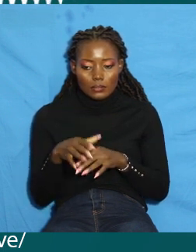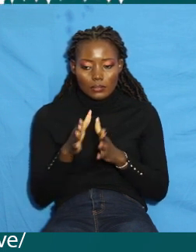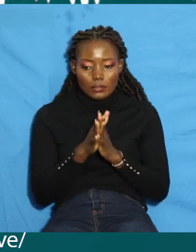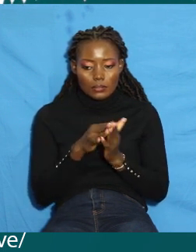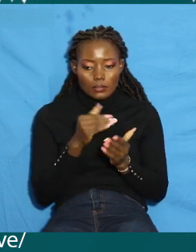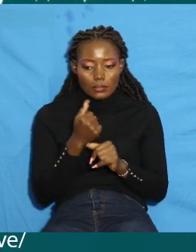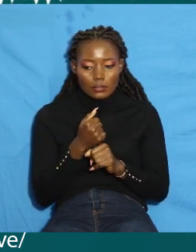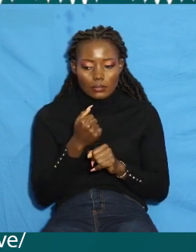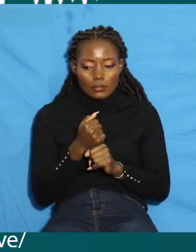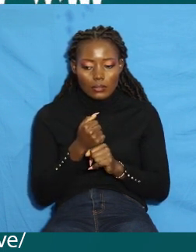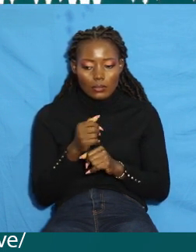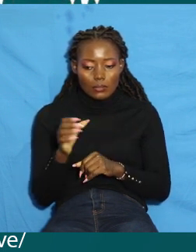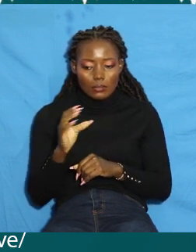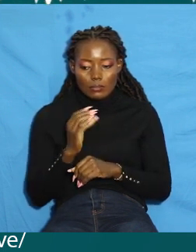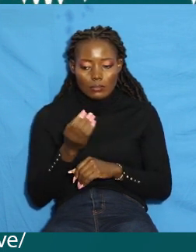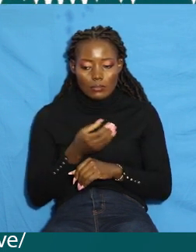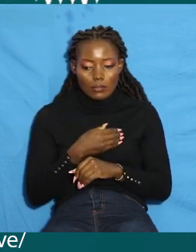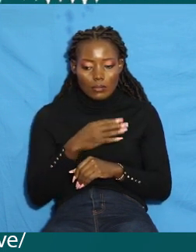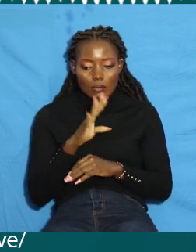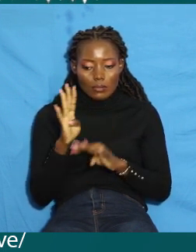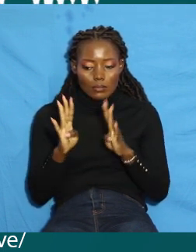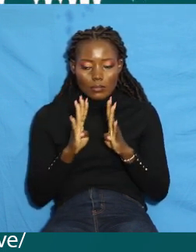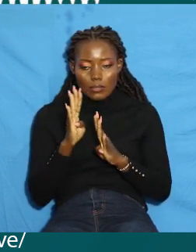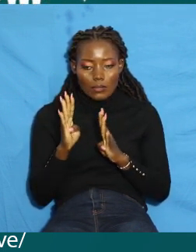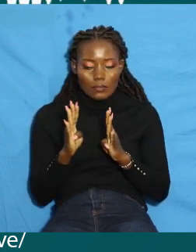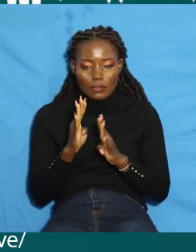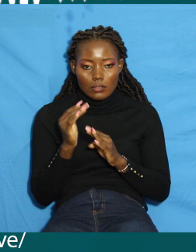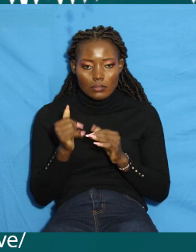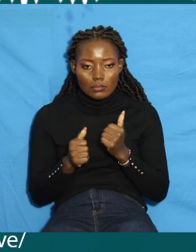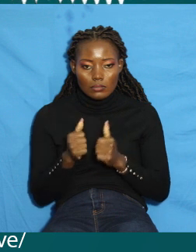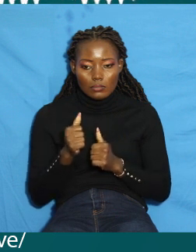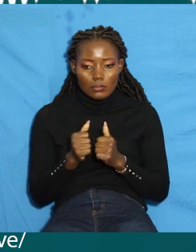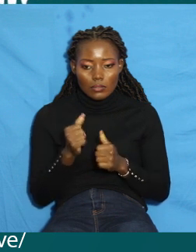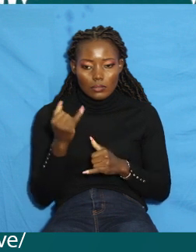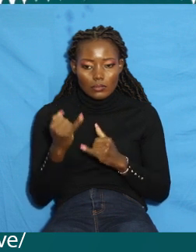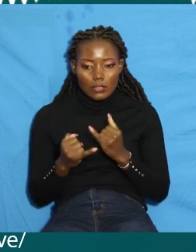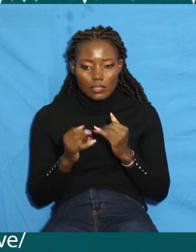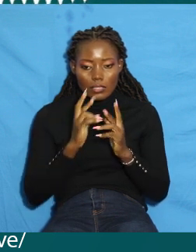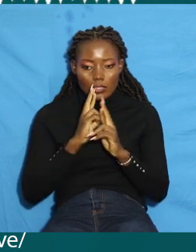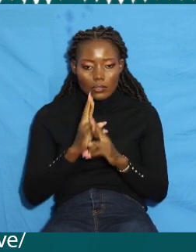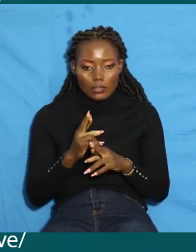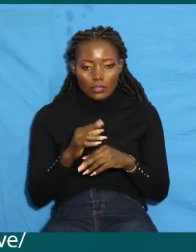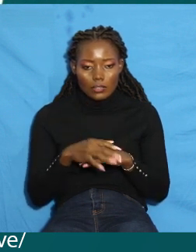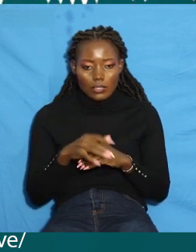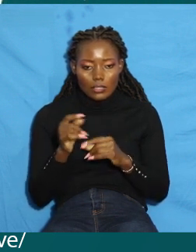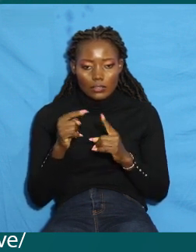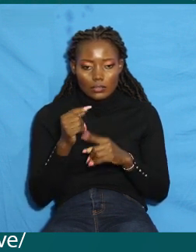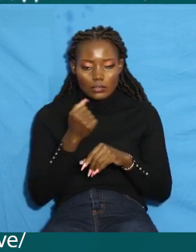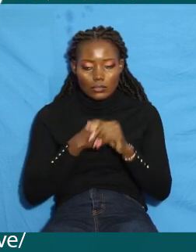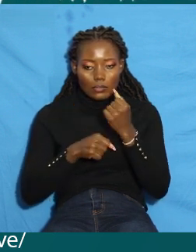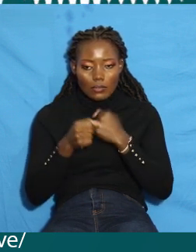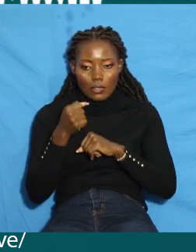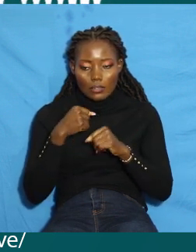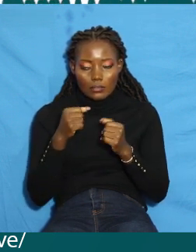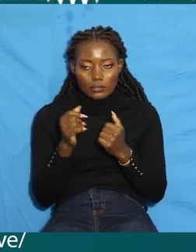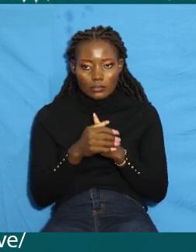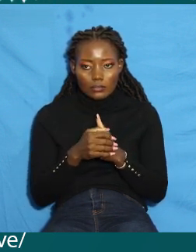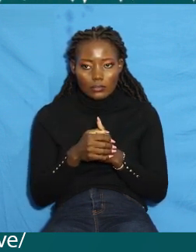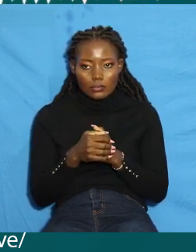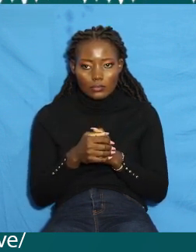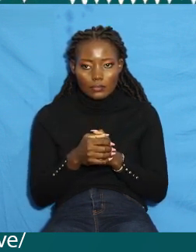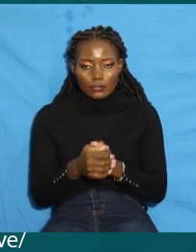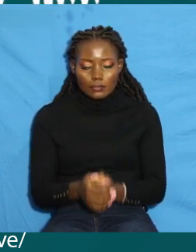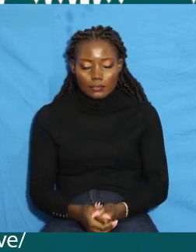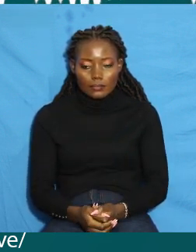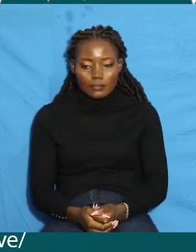form our habits and our behaviors, which eventually will result to our actions.